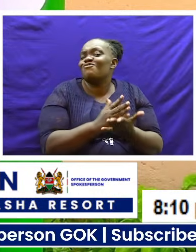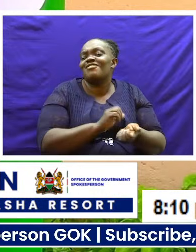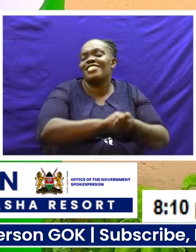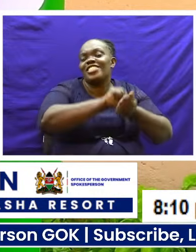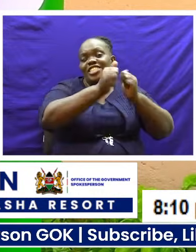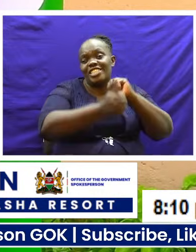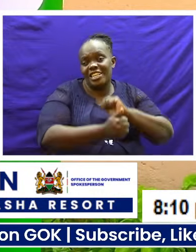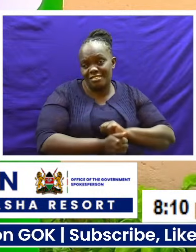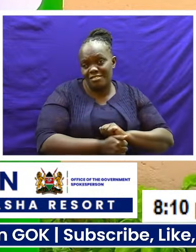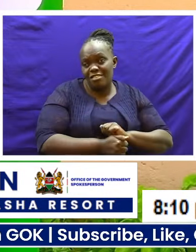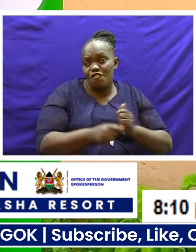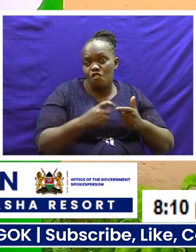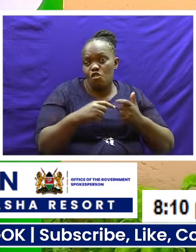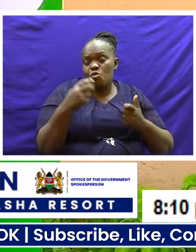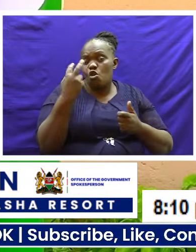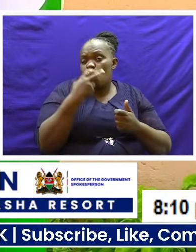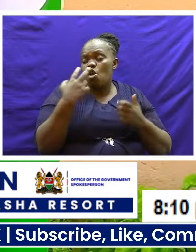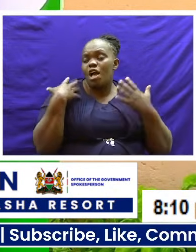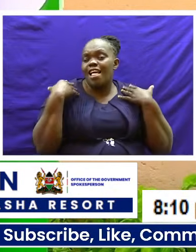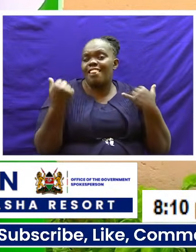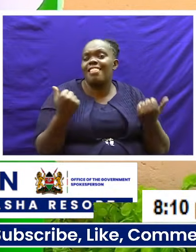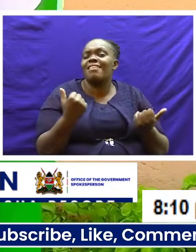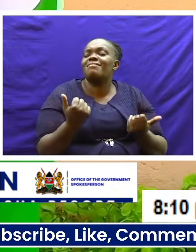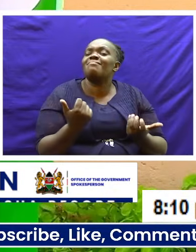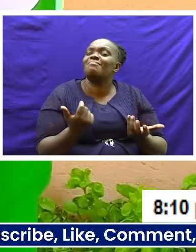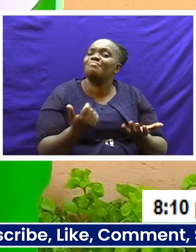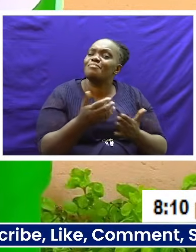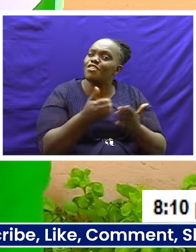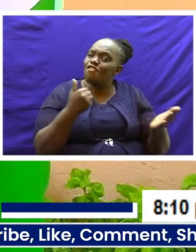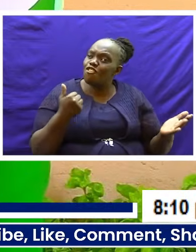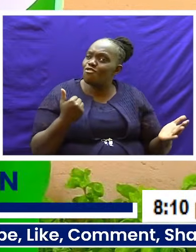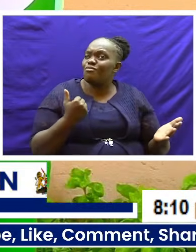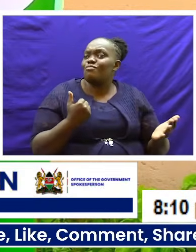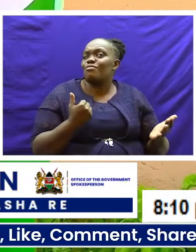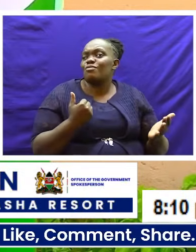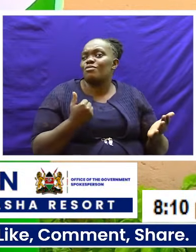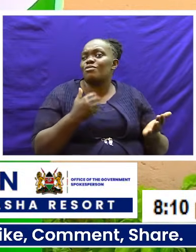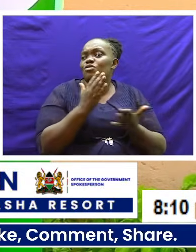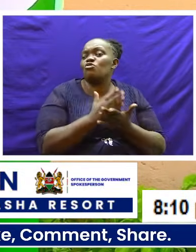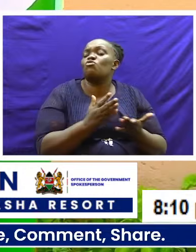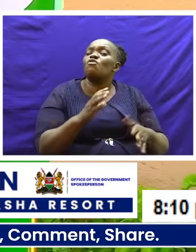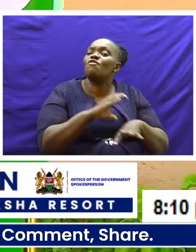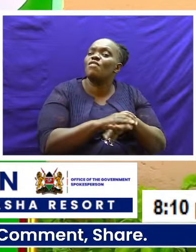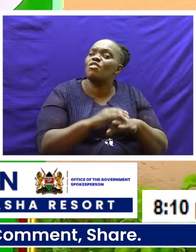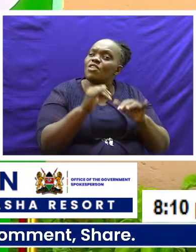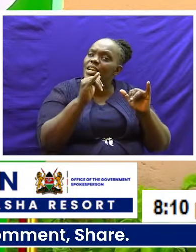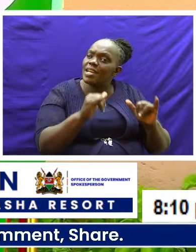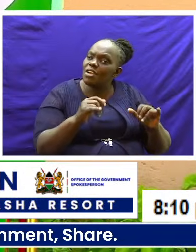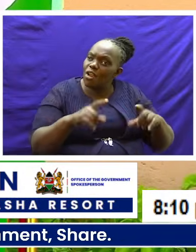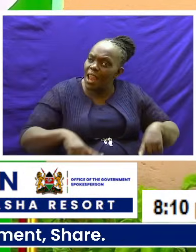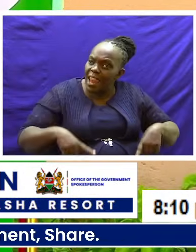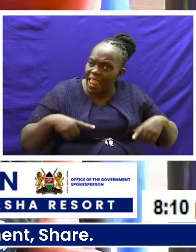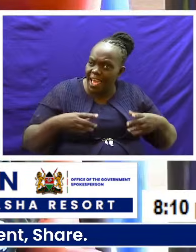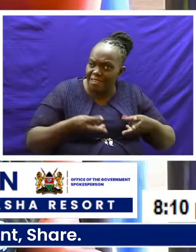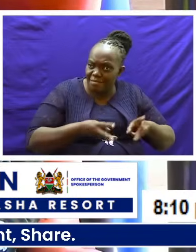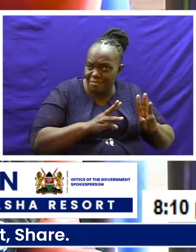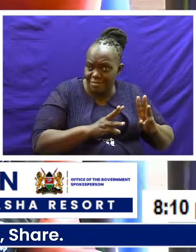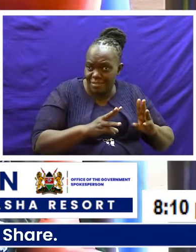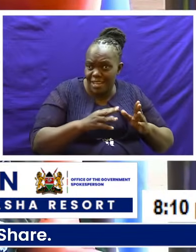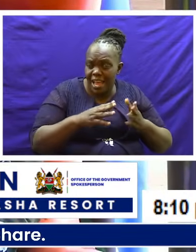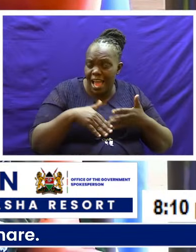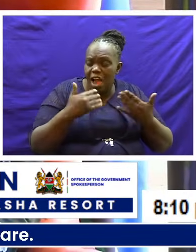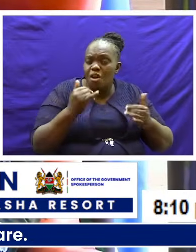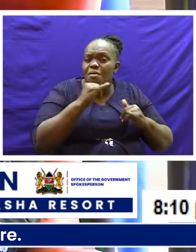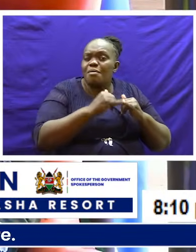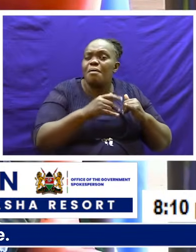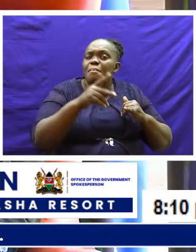transformation from the oral health that I was used to, and I just found a new lease of life. So fast forward now. Yes. How did you end up doing